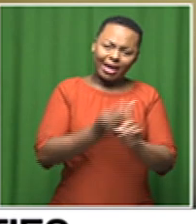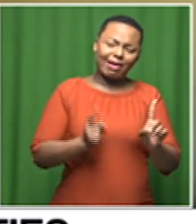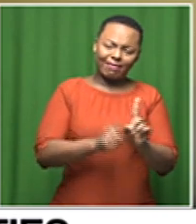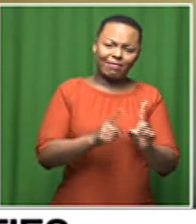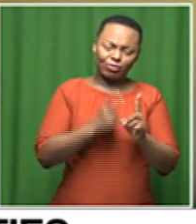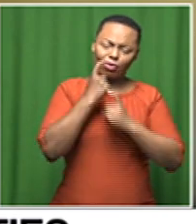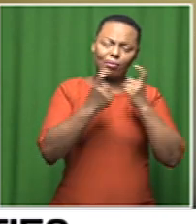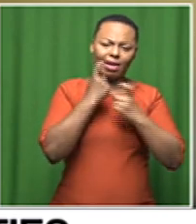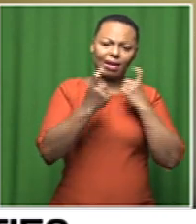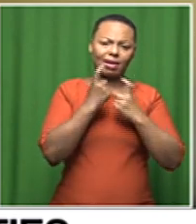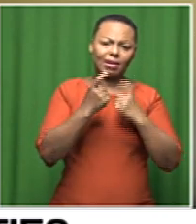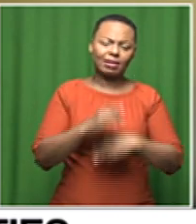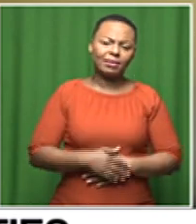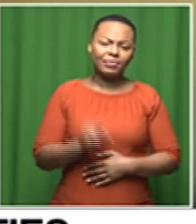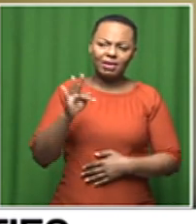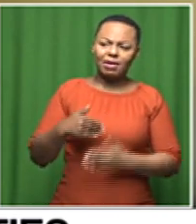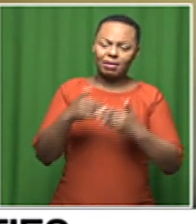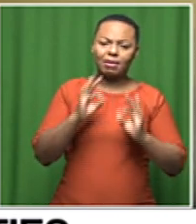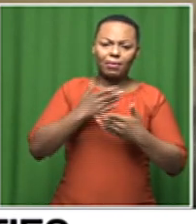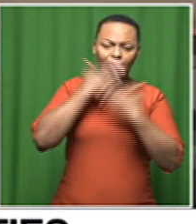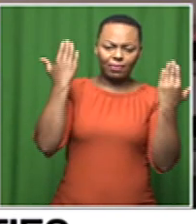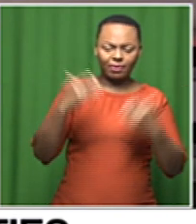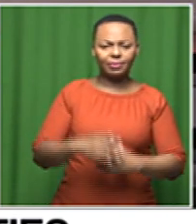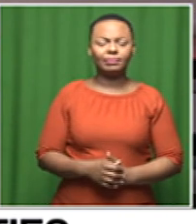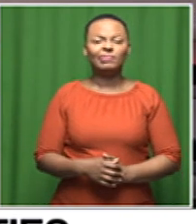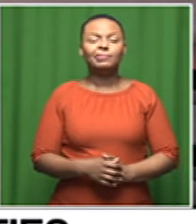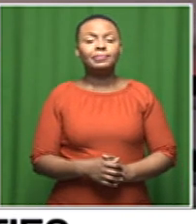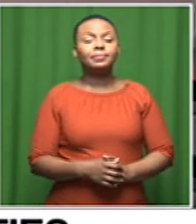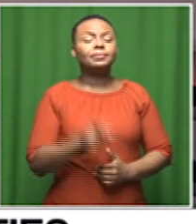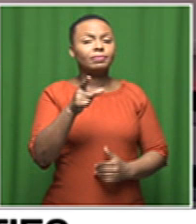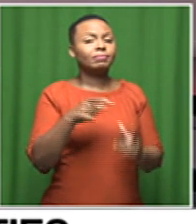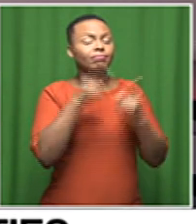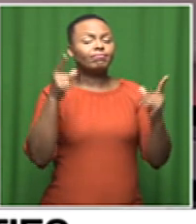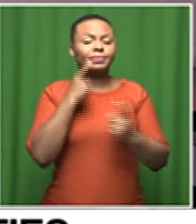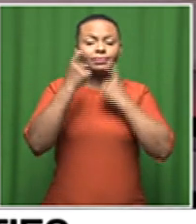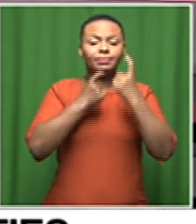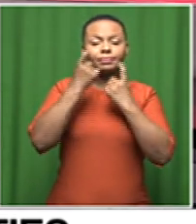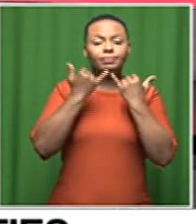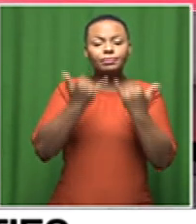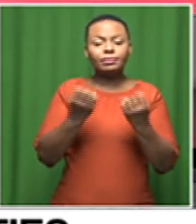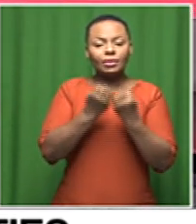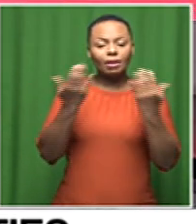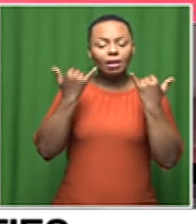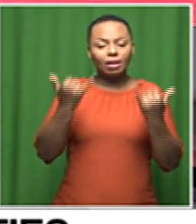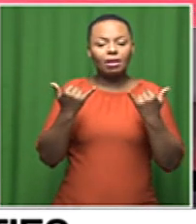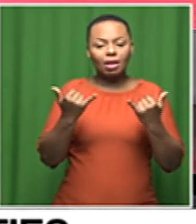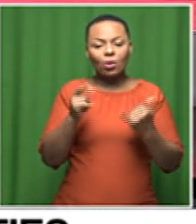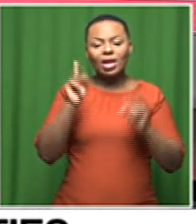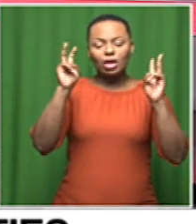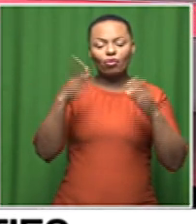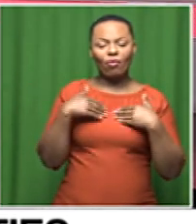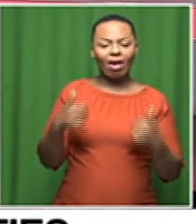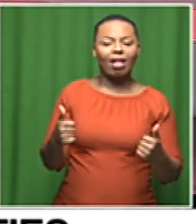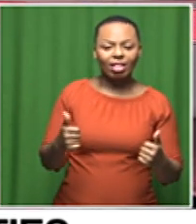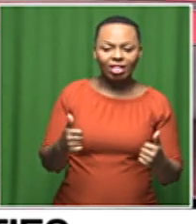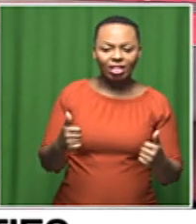to complain about healthcare. What are some of the biggest complaints that people find themselves having to put out with respect to healthcare? What